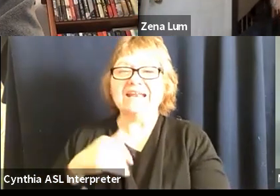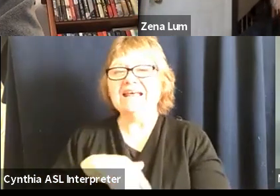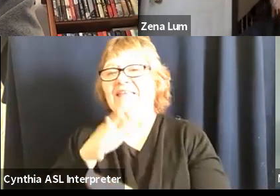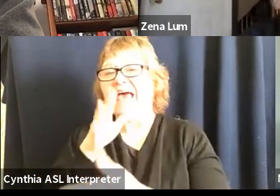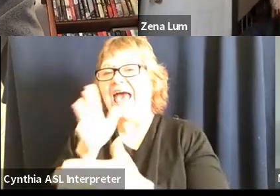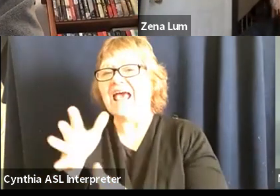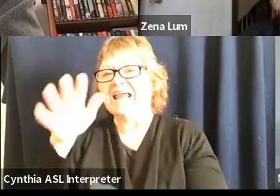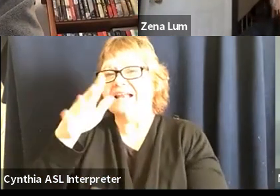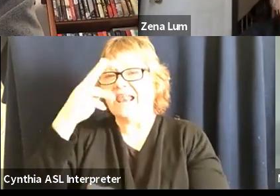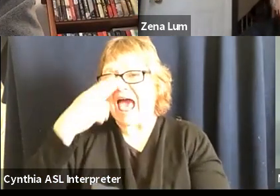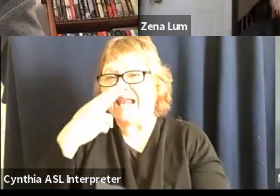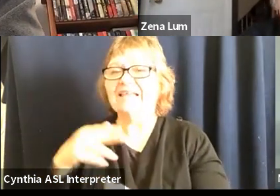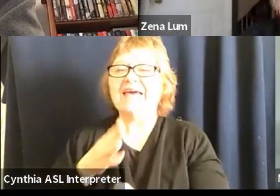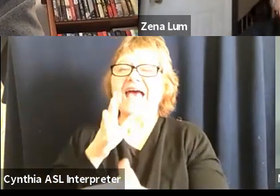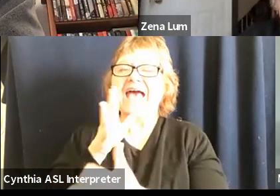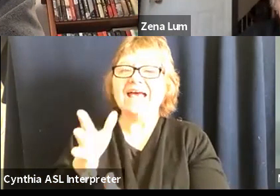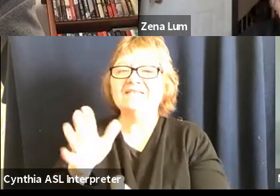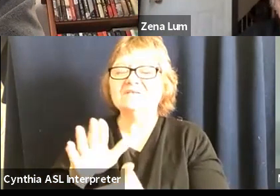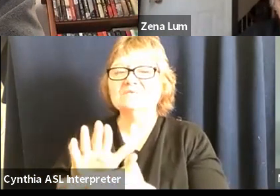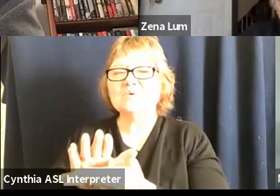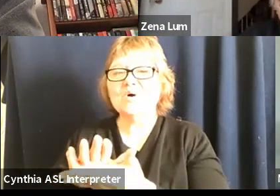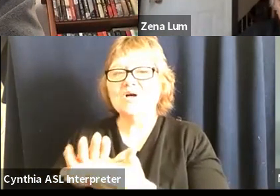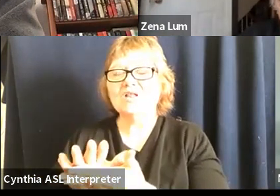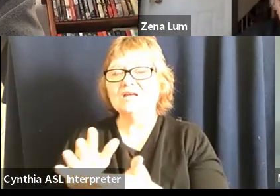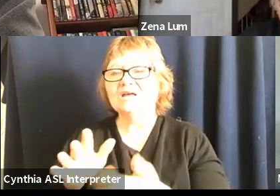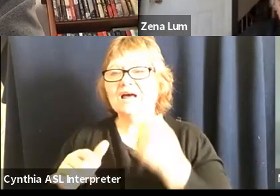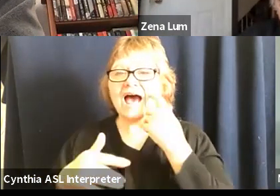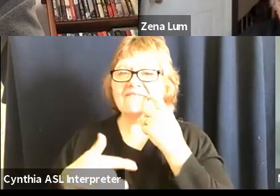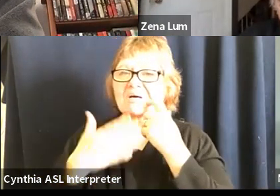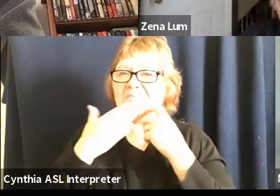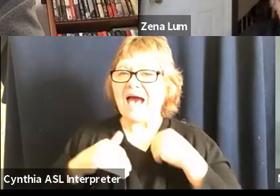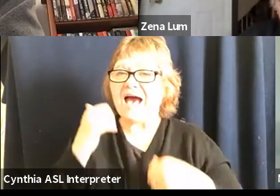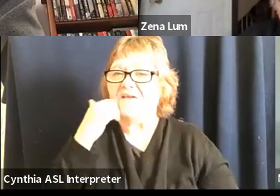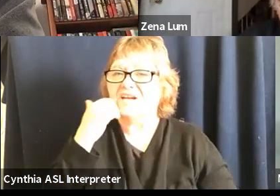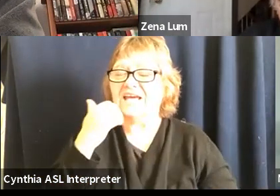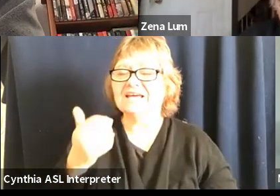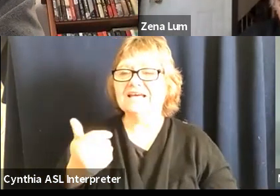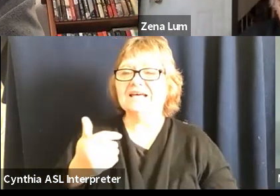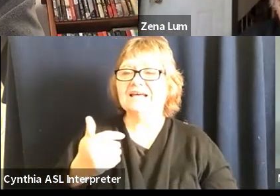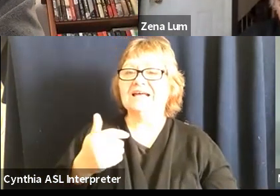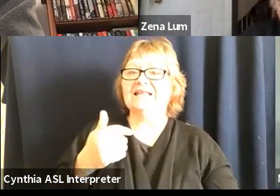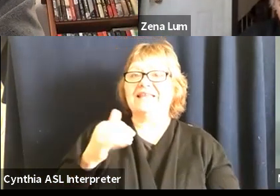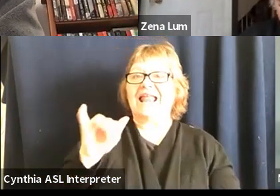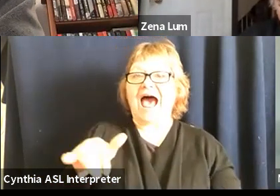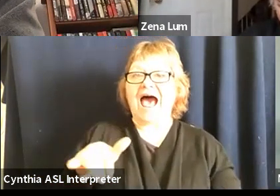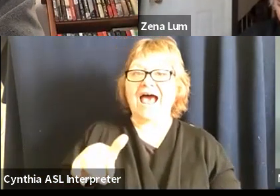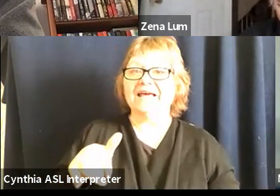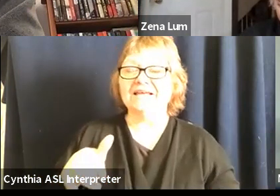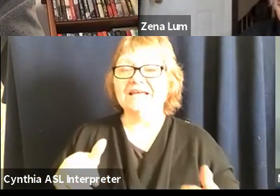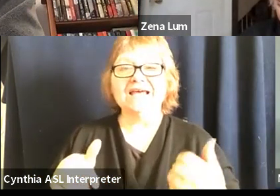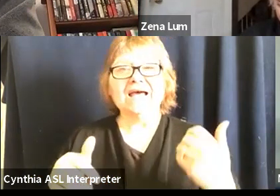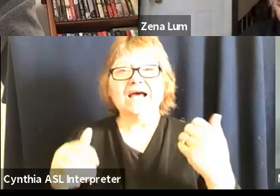rigor. And I feel sorry every day that I exploited my financial